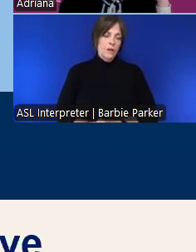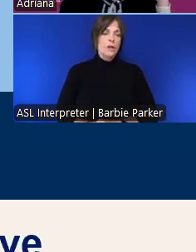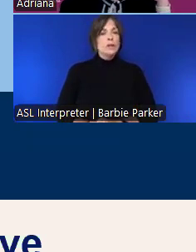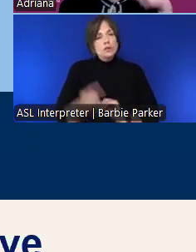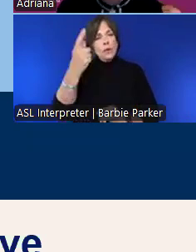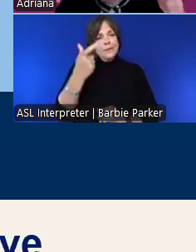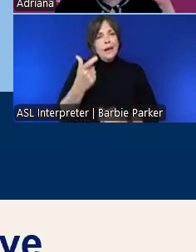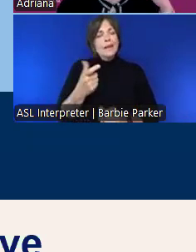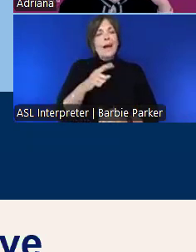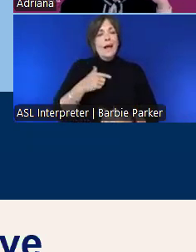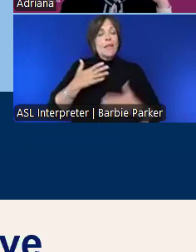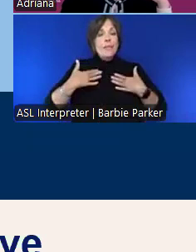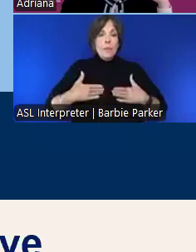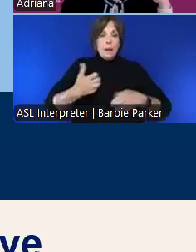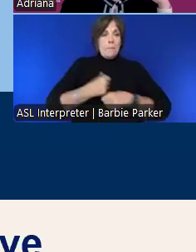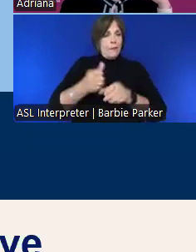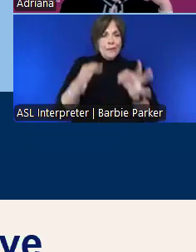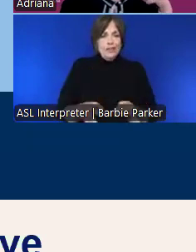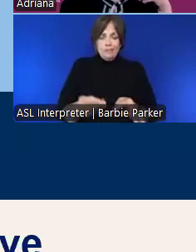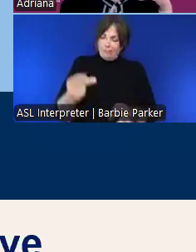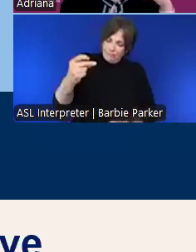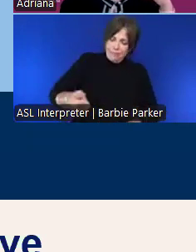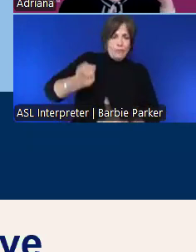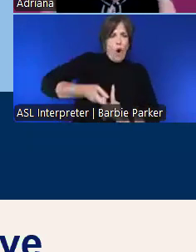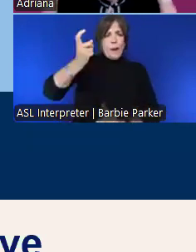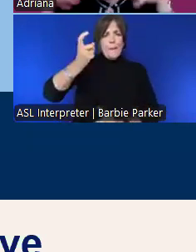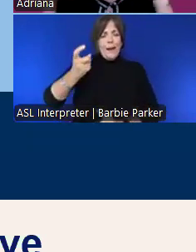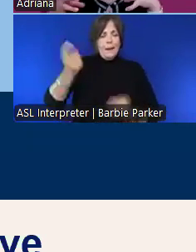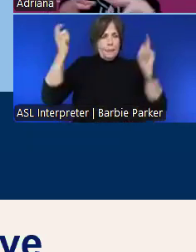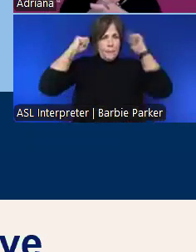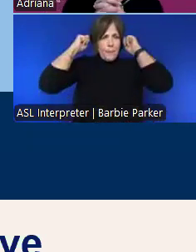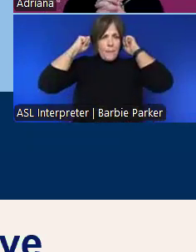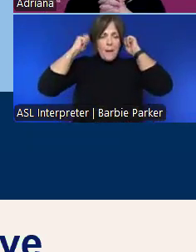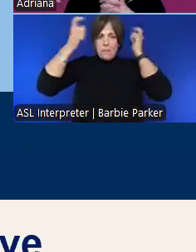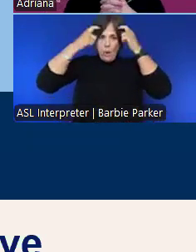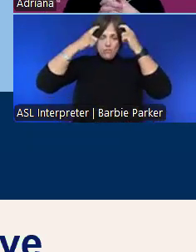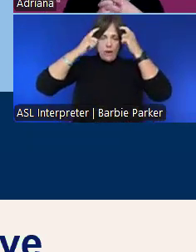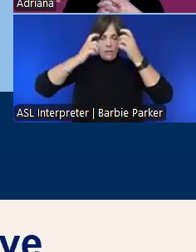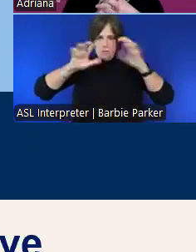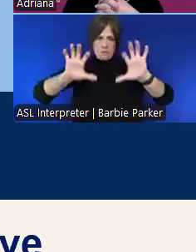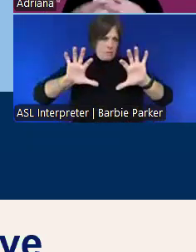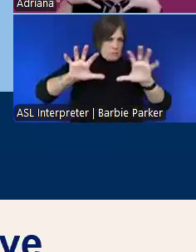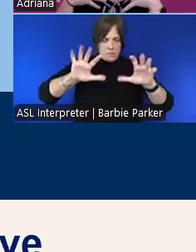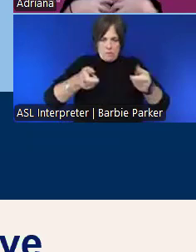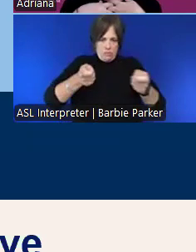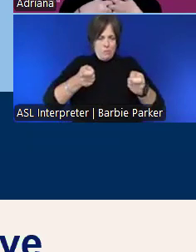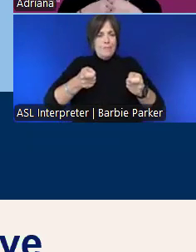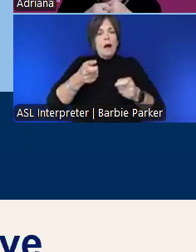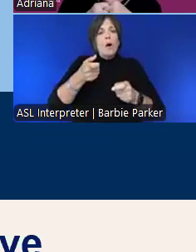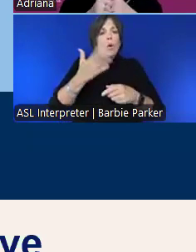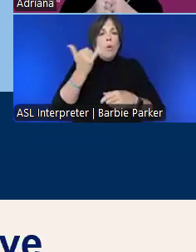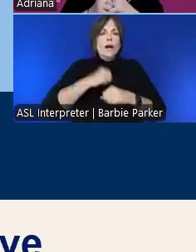automatic reactions that our brain puts in place in order to protect us. They are